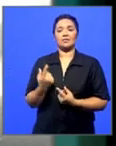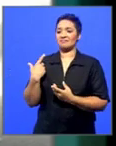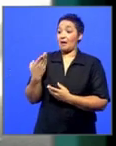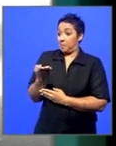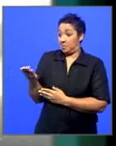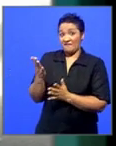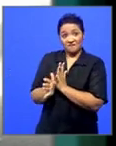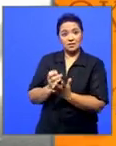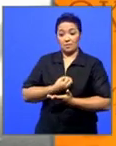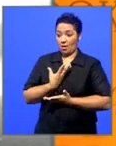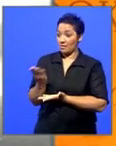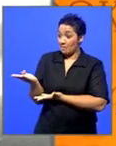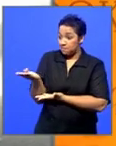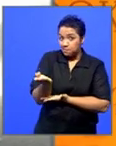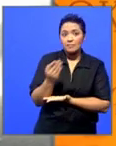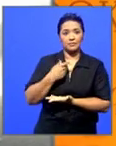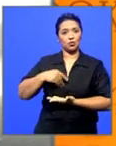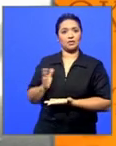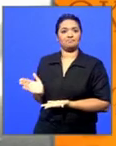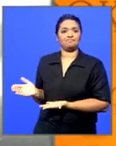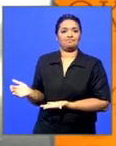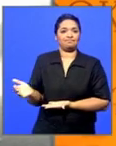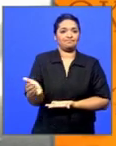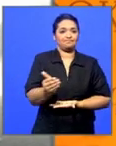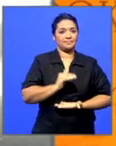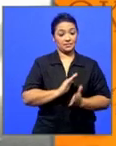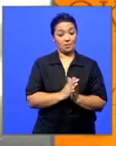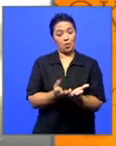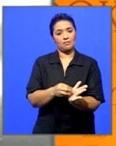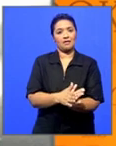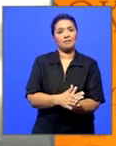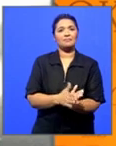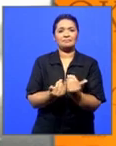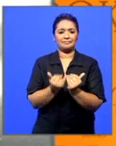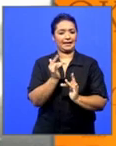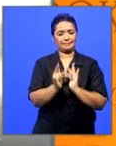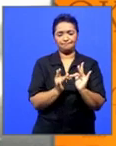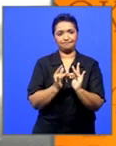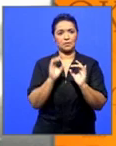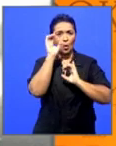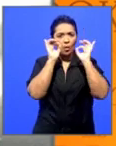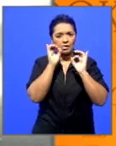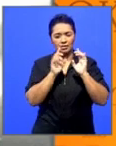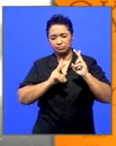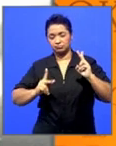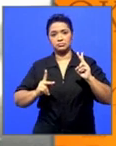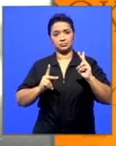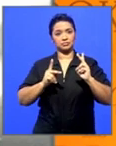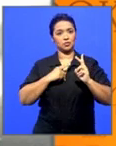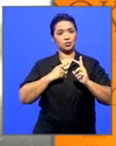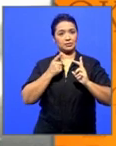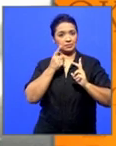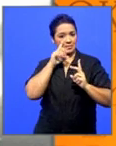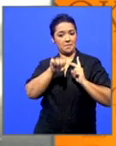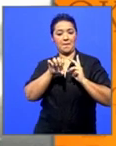already there. So, through your today's media, the internet, Google, some you